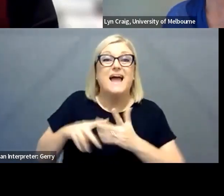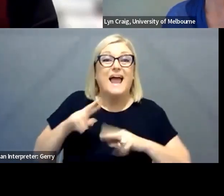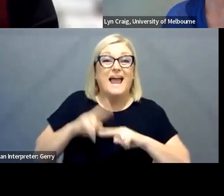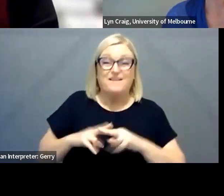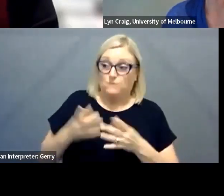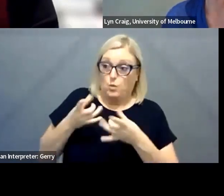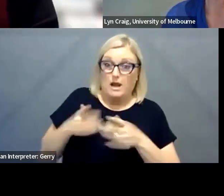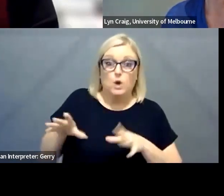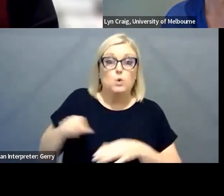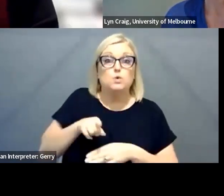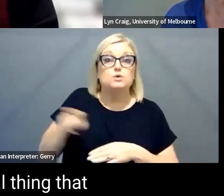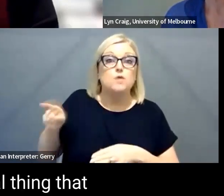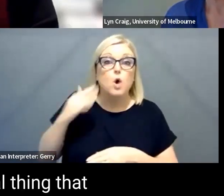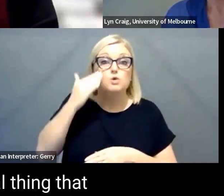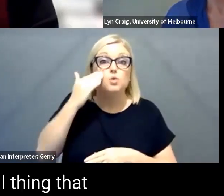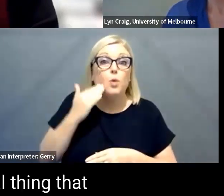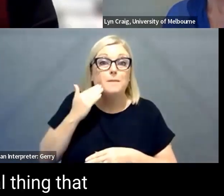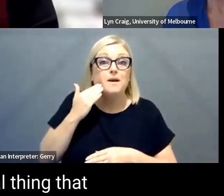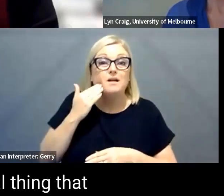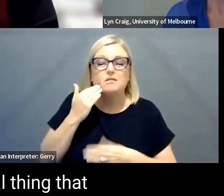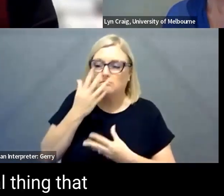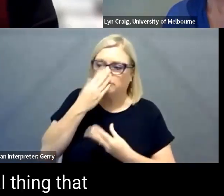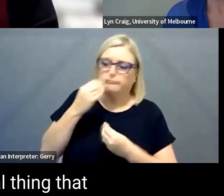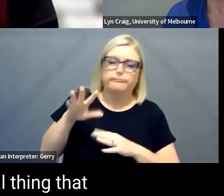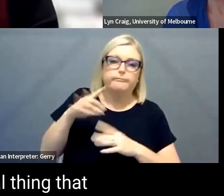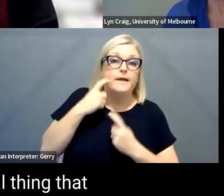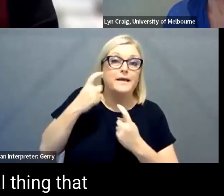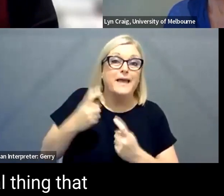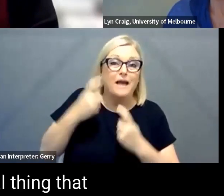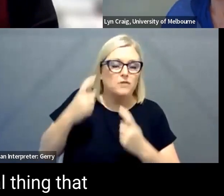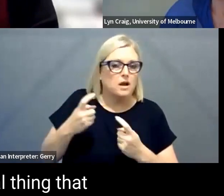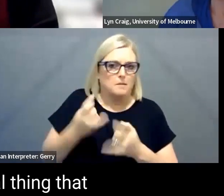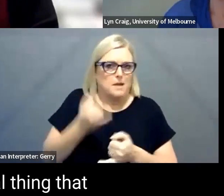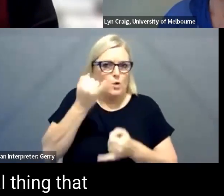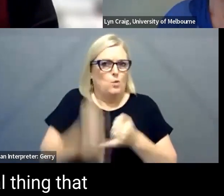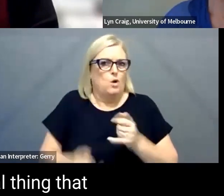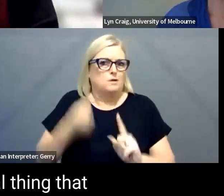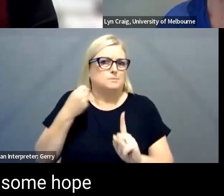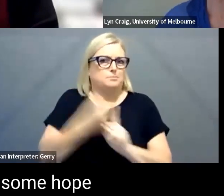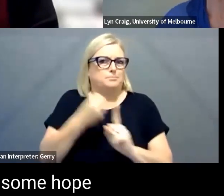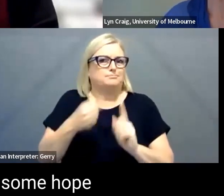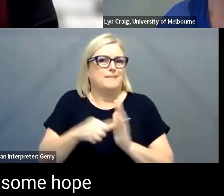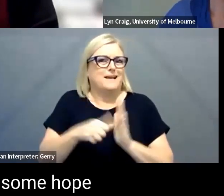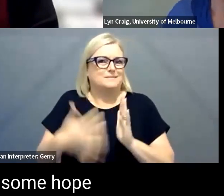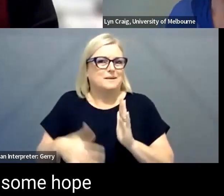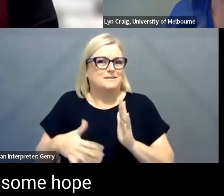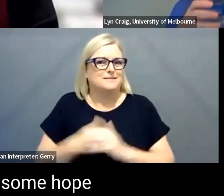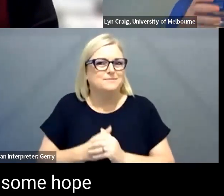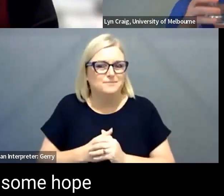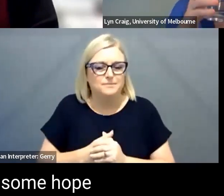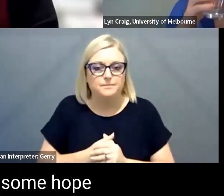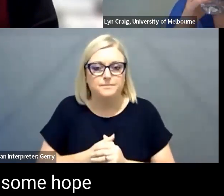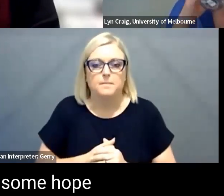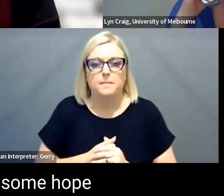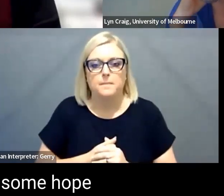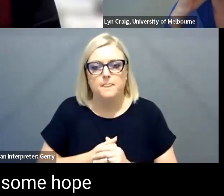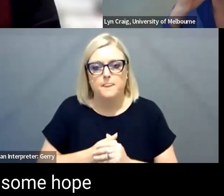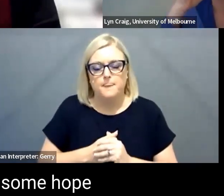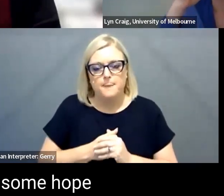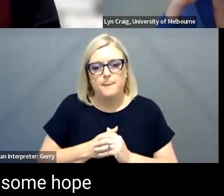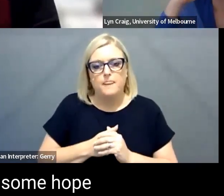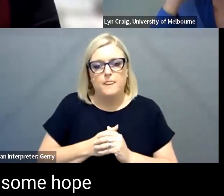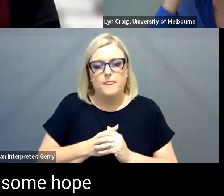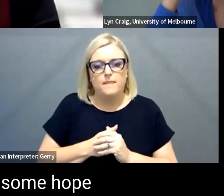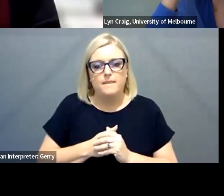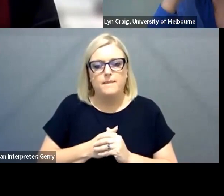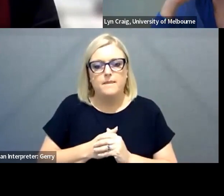community. I think the final thing that I would say is that I think there is some hope around some